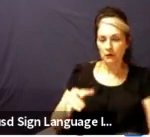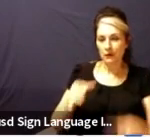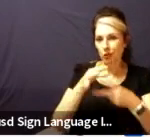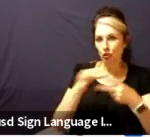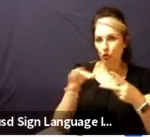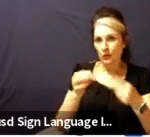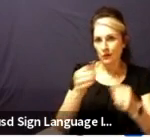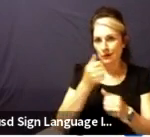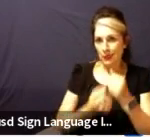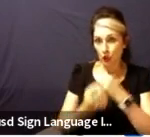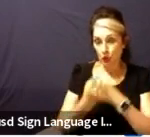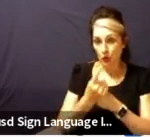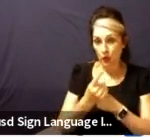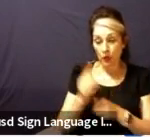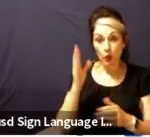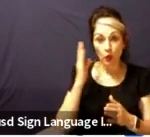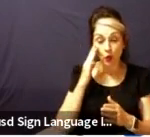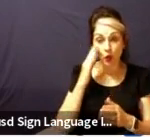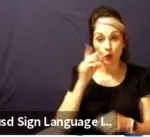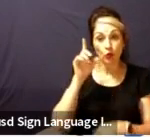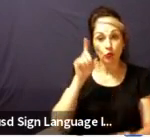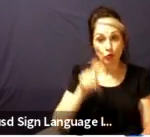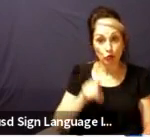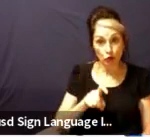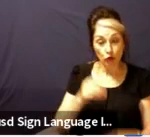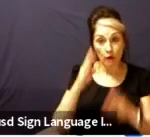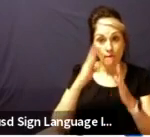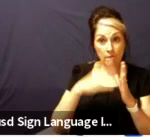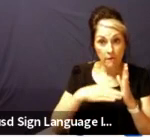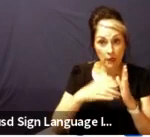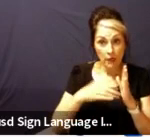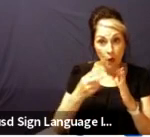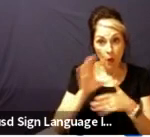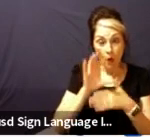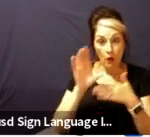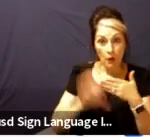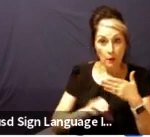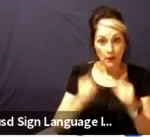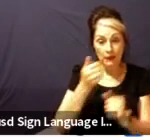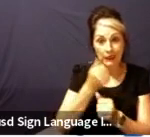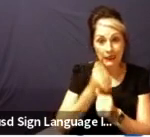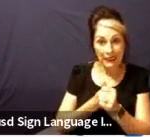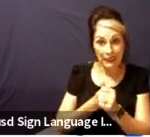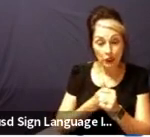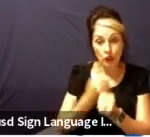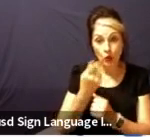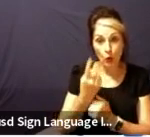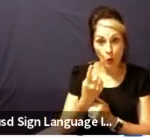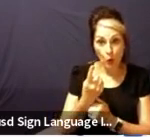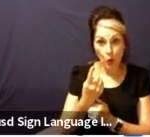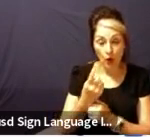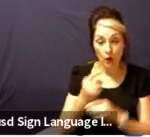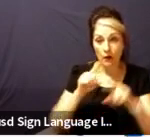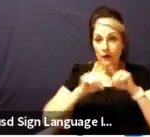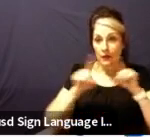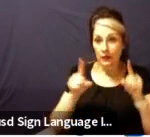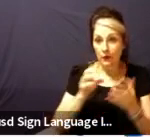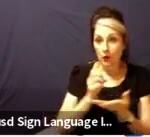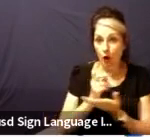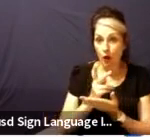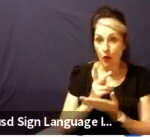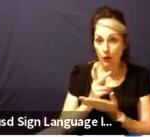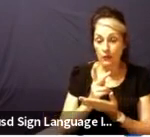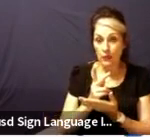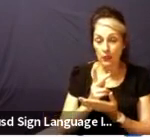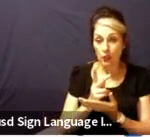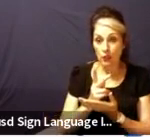these. Please note that you should fill out or complete each one of the different authorizations